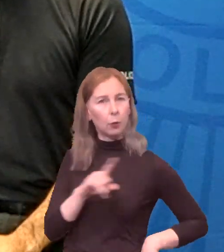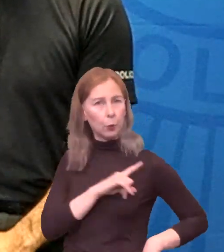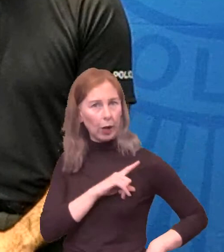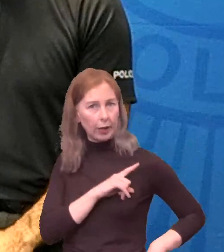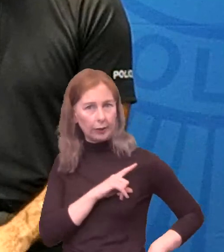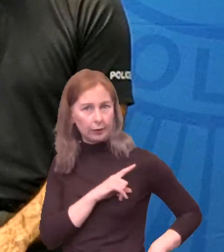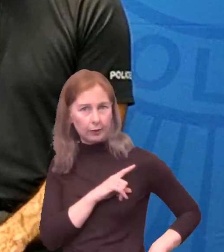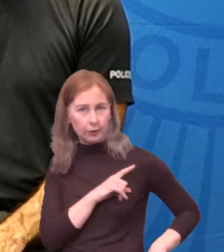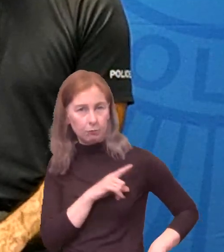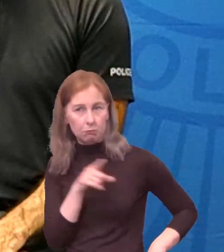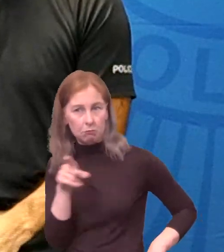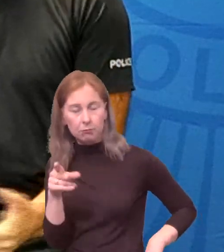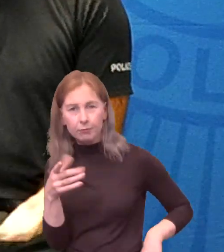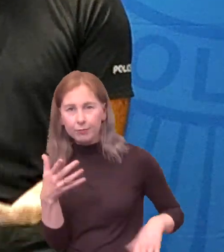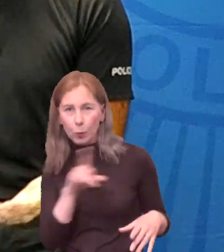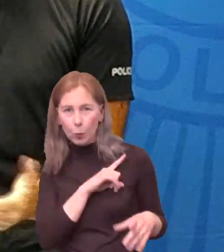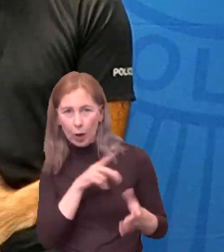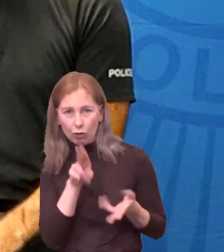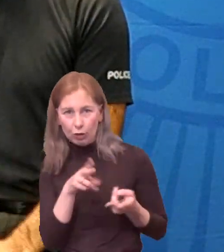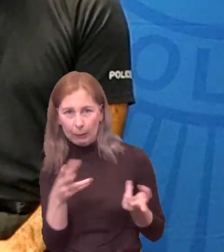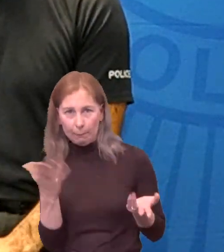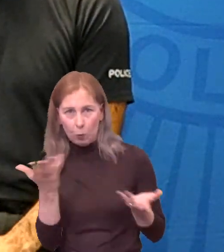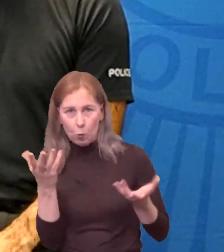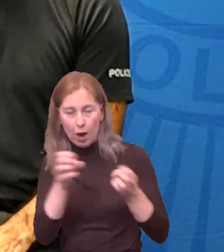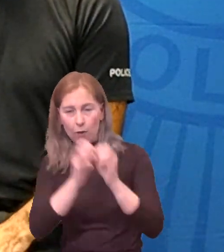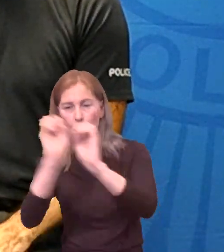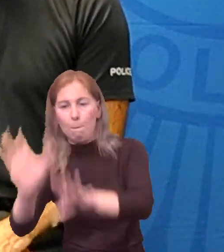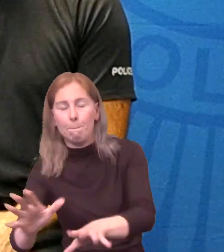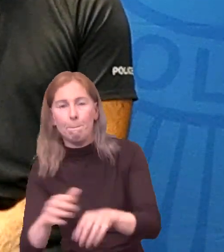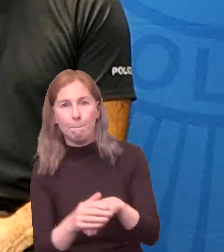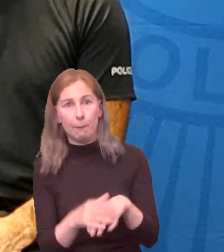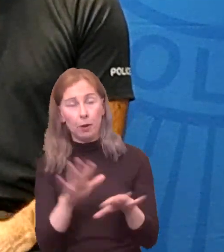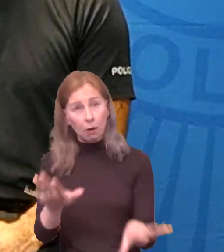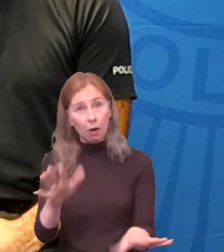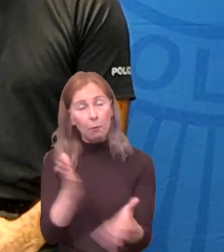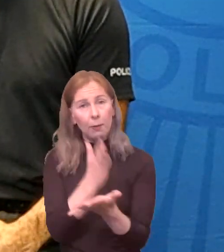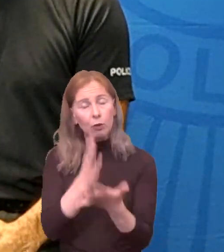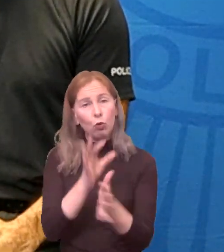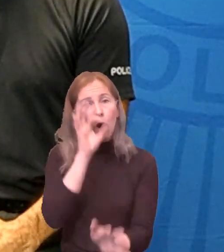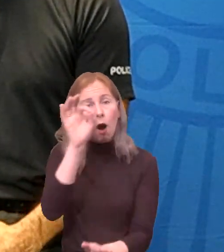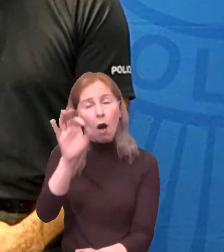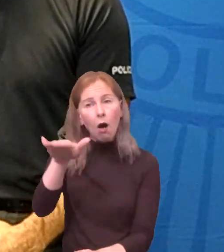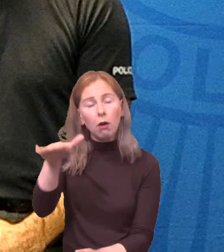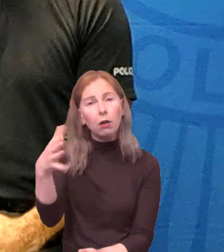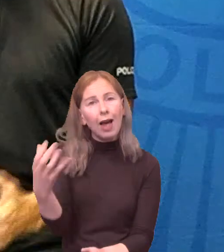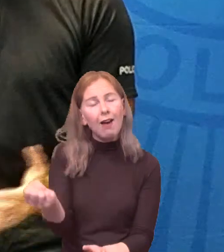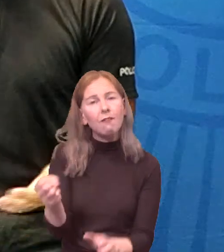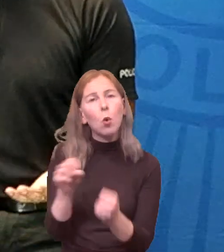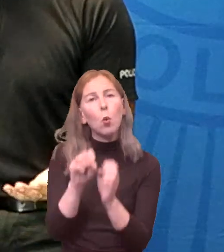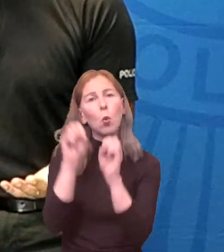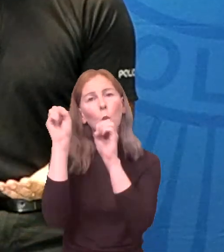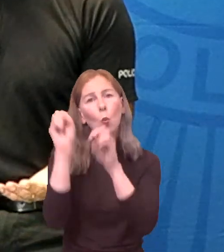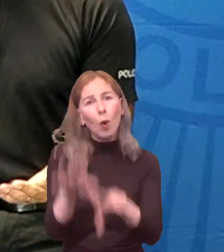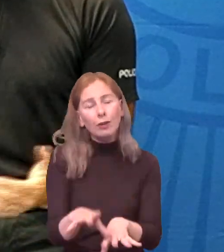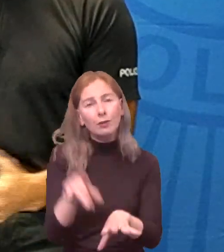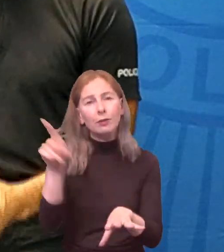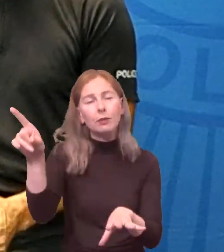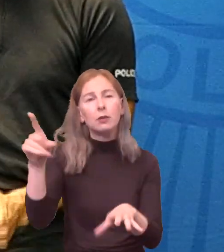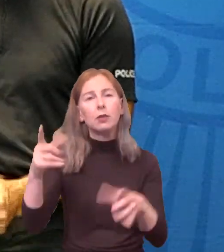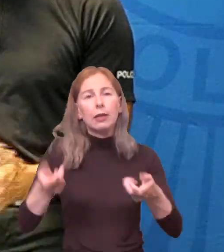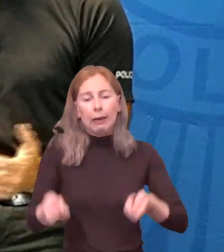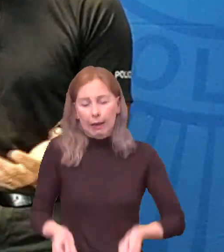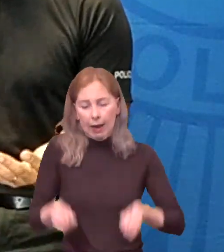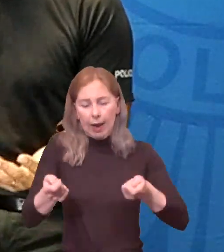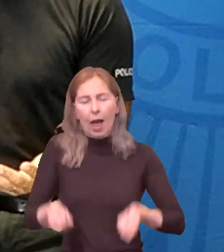waste carrier's licence? Do you know if they're a genuine removal company for certain waste?